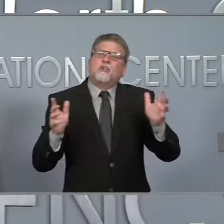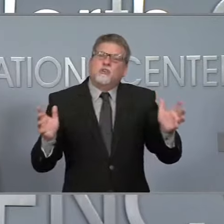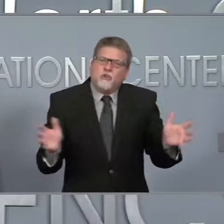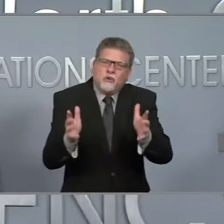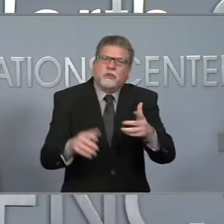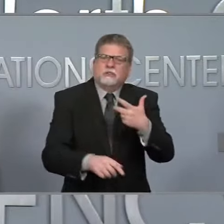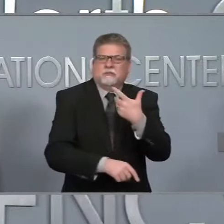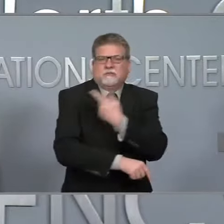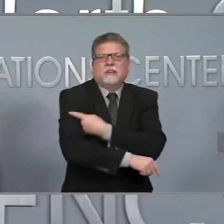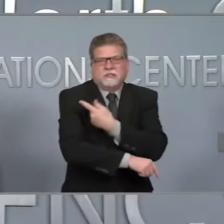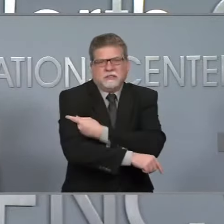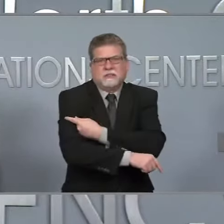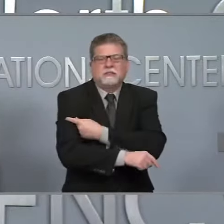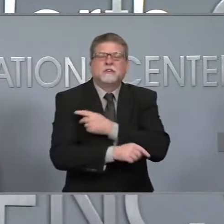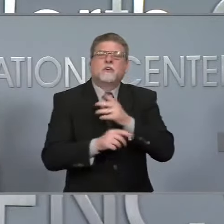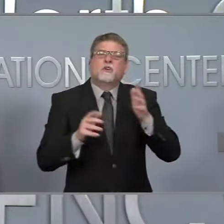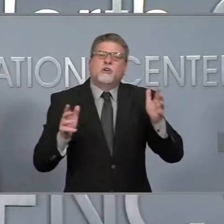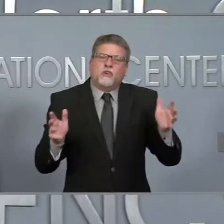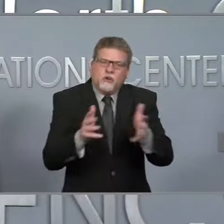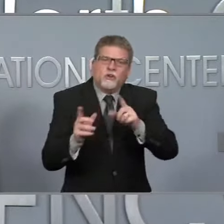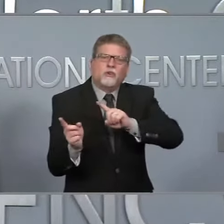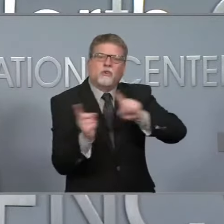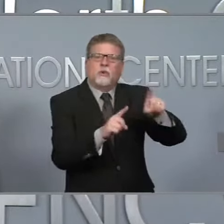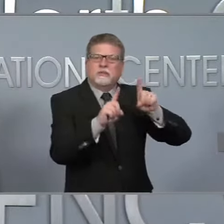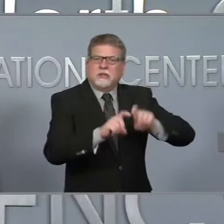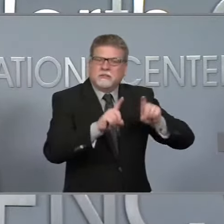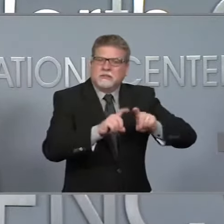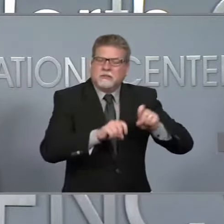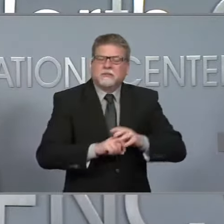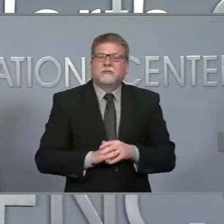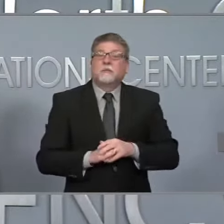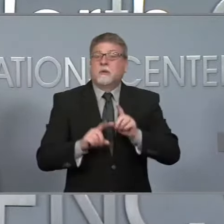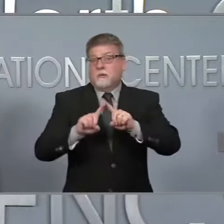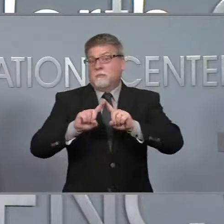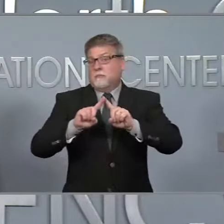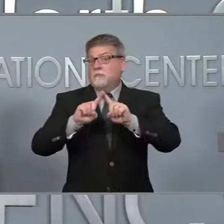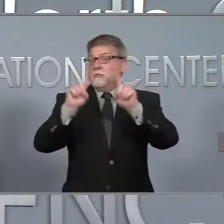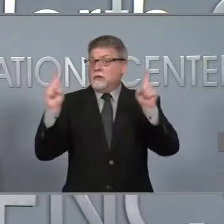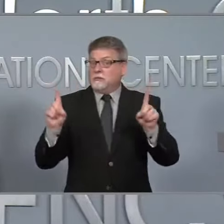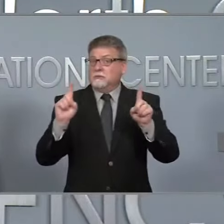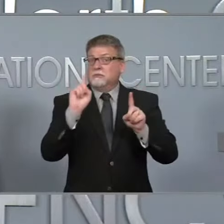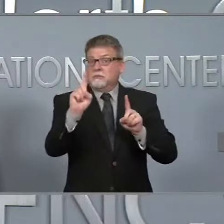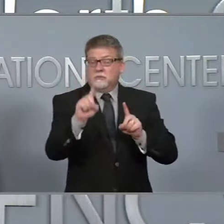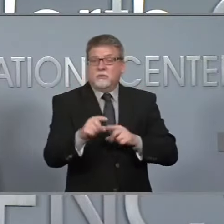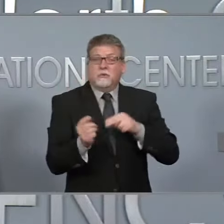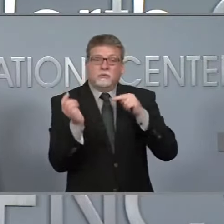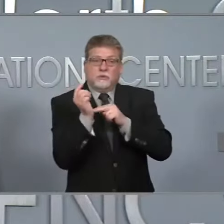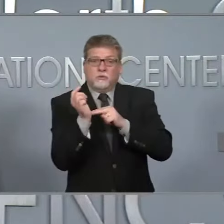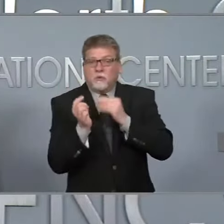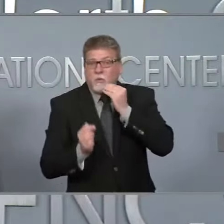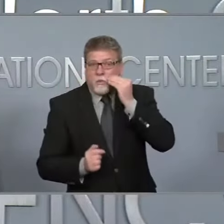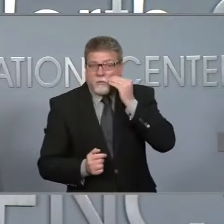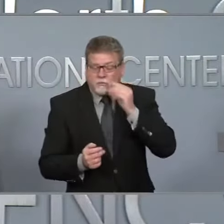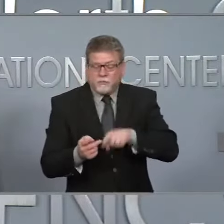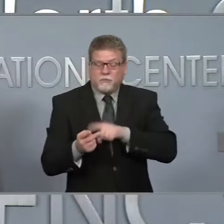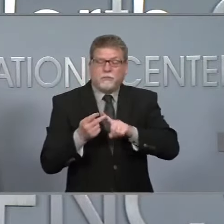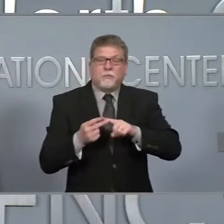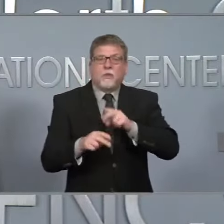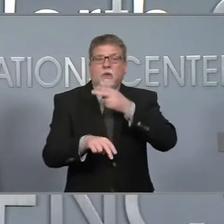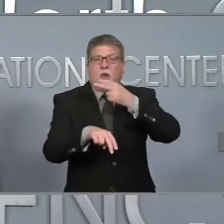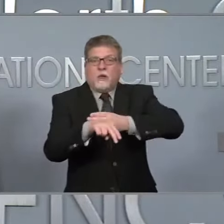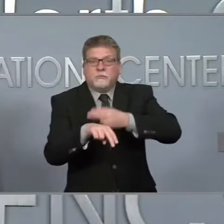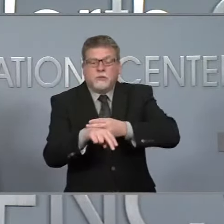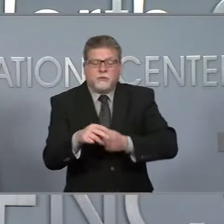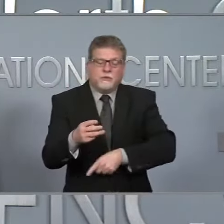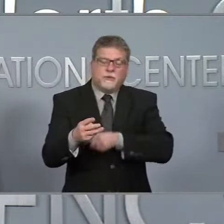program. High-risk settings like long-term care, correctional facilities, and healthcare settings should continue to